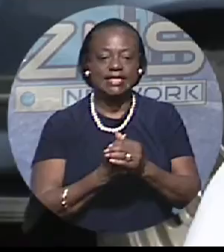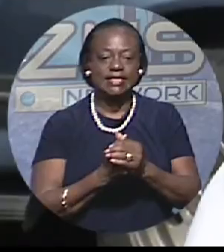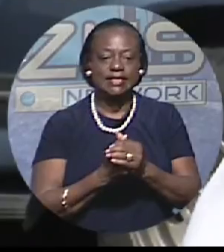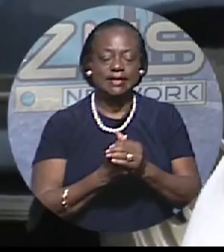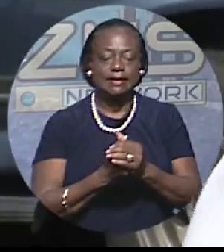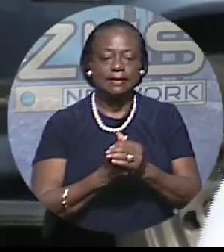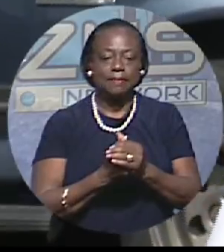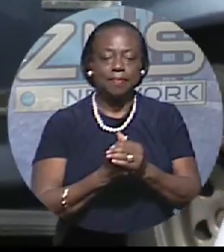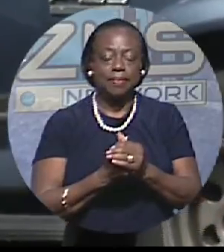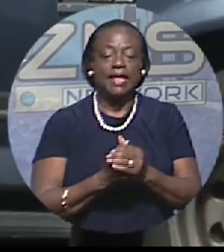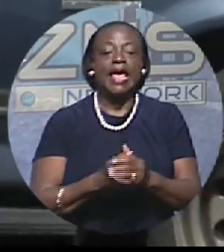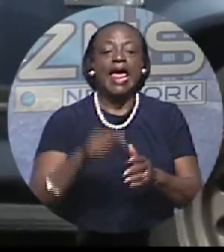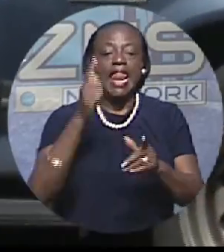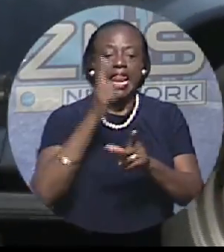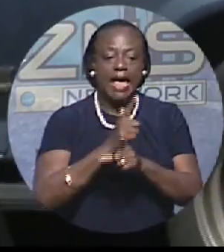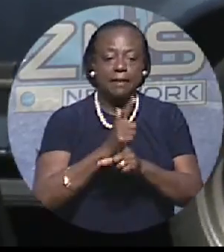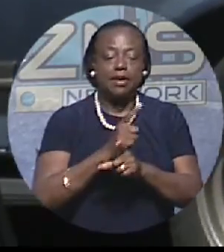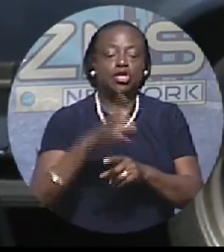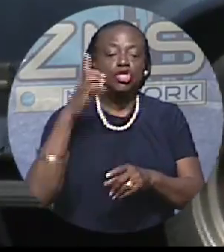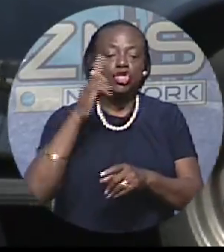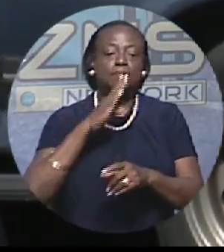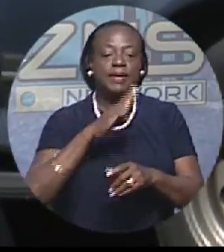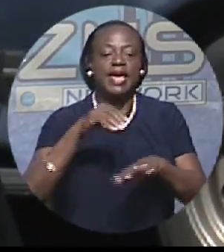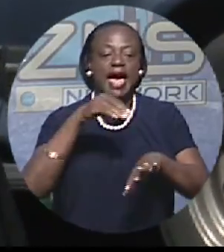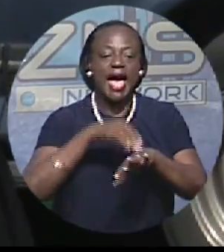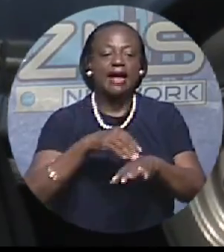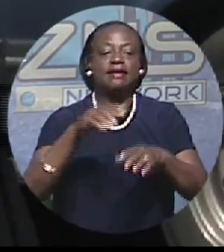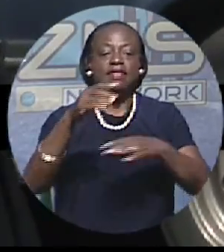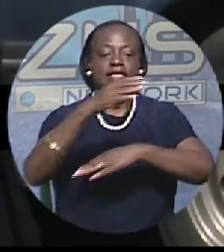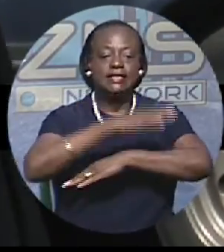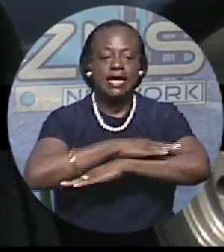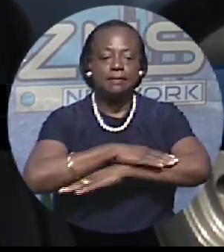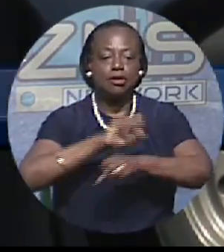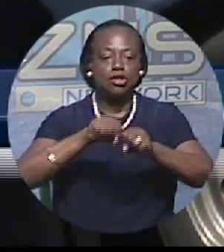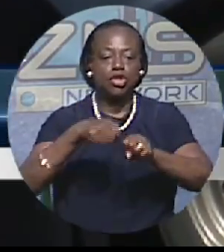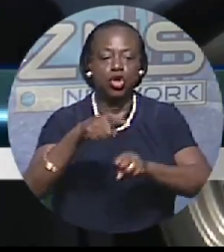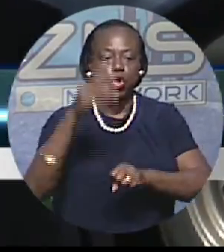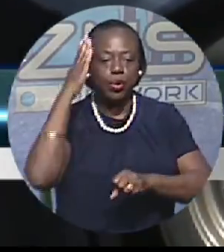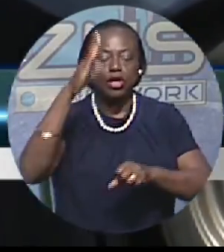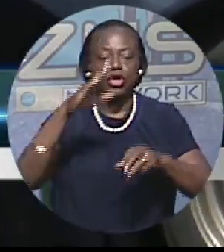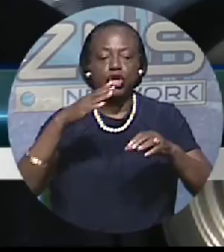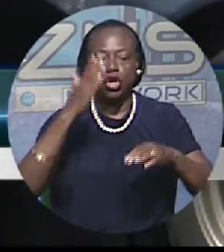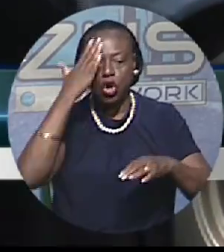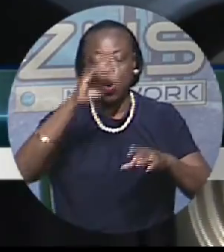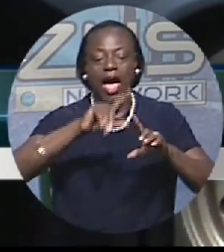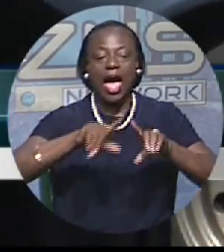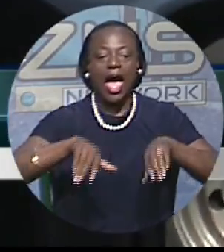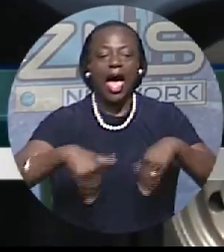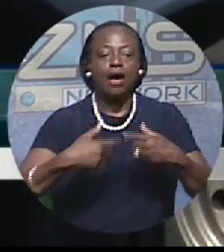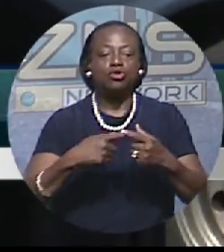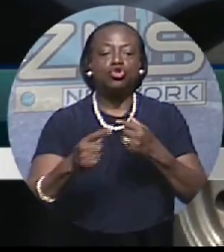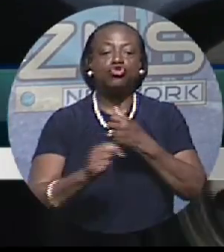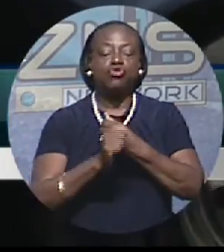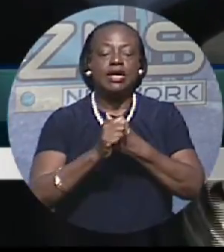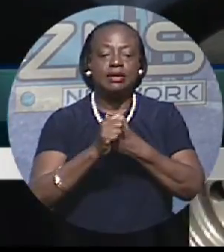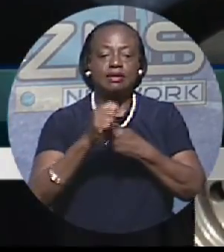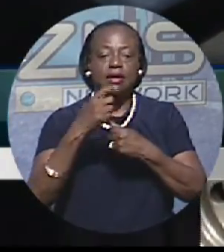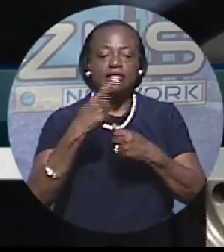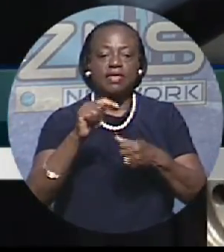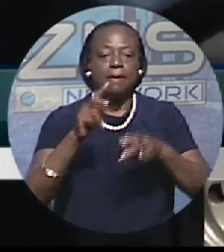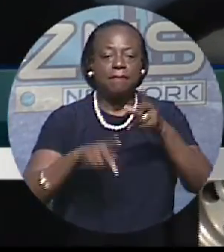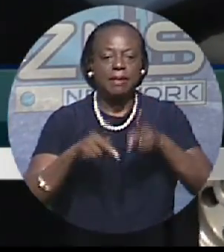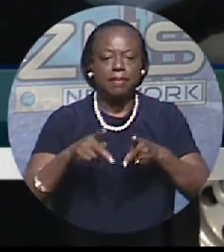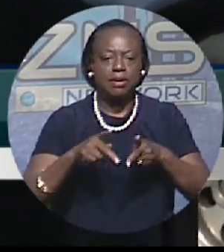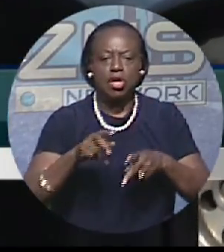labor from the various unions should be at that table so you can know how to treat our people. Because we don't know what they're signing away. You sign